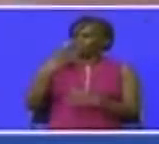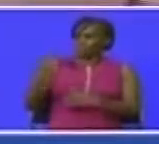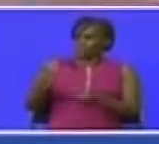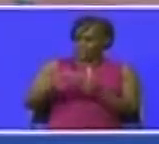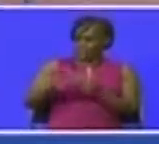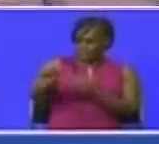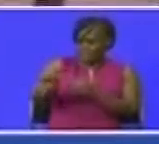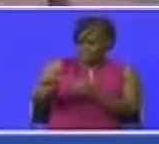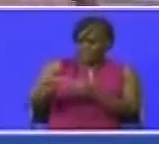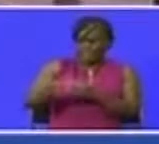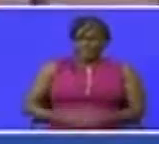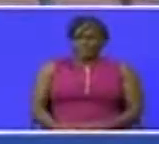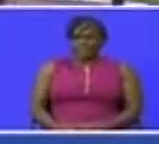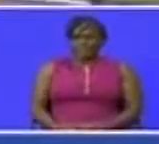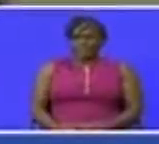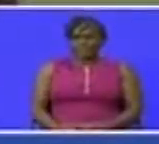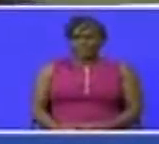meters.